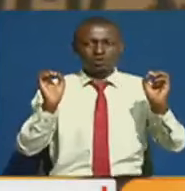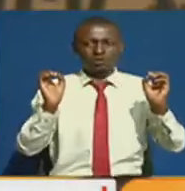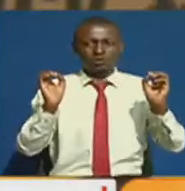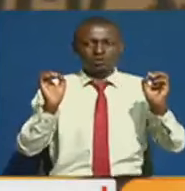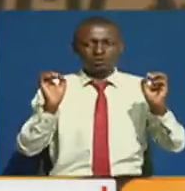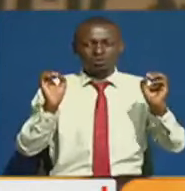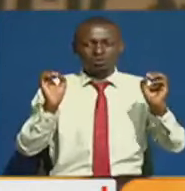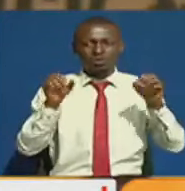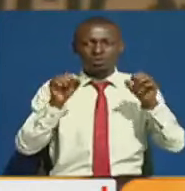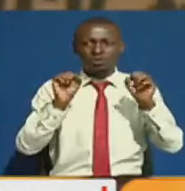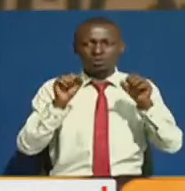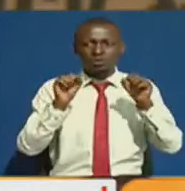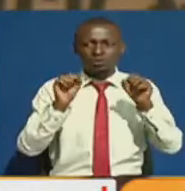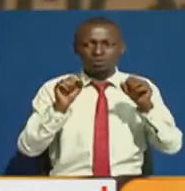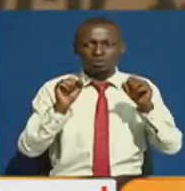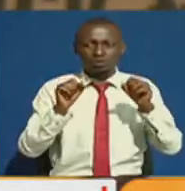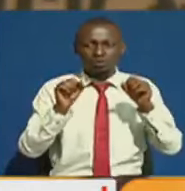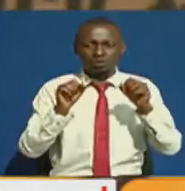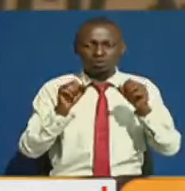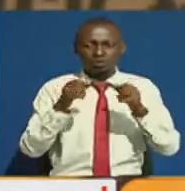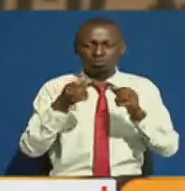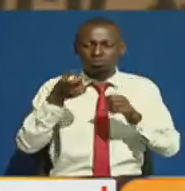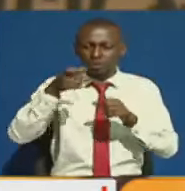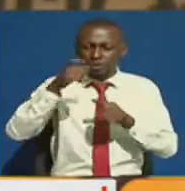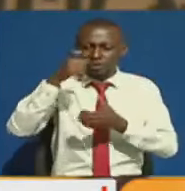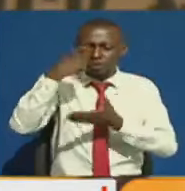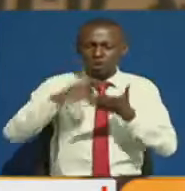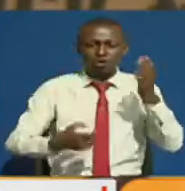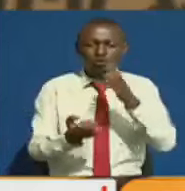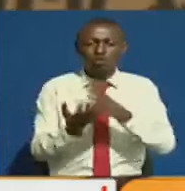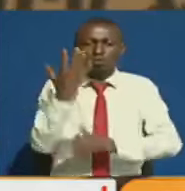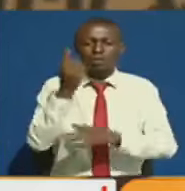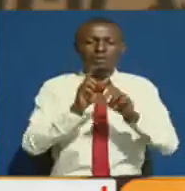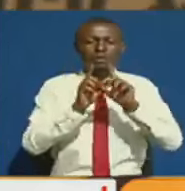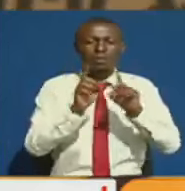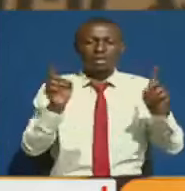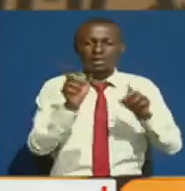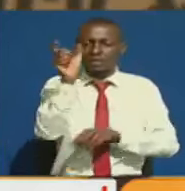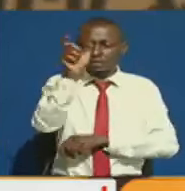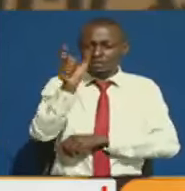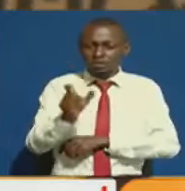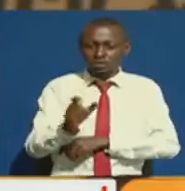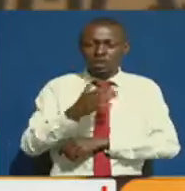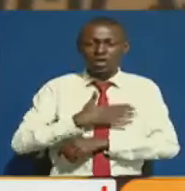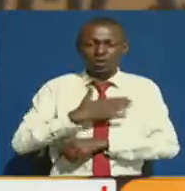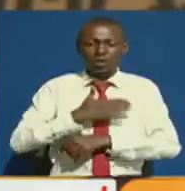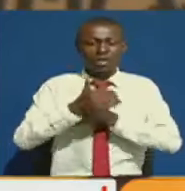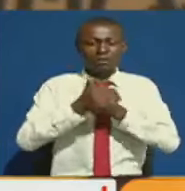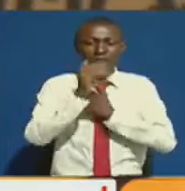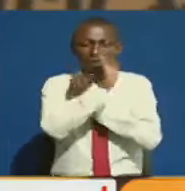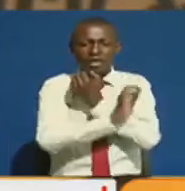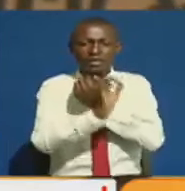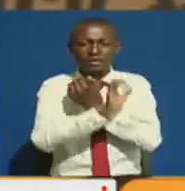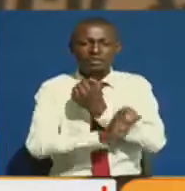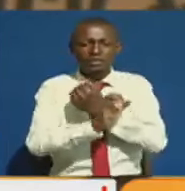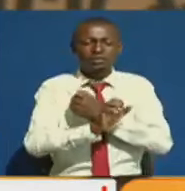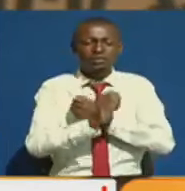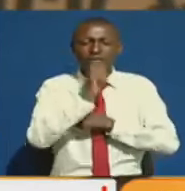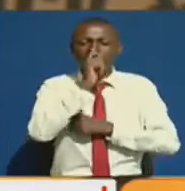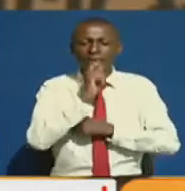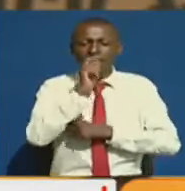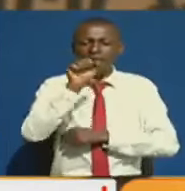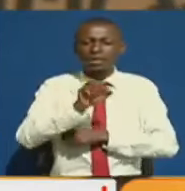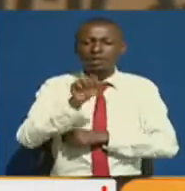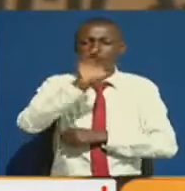levy that will increase our cost of production, yet our regional neighbors, our neighbors, Papua South Africa, Tanzania, they don't have that levy and